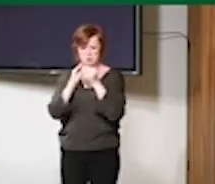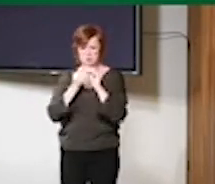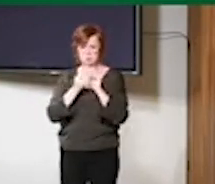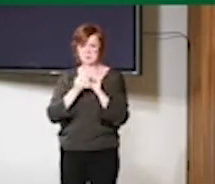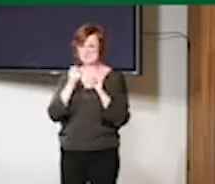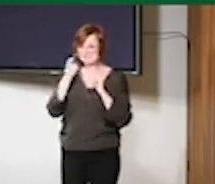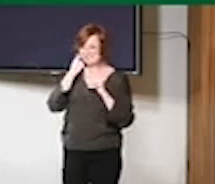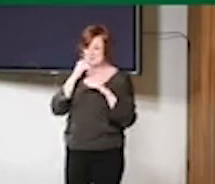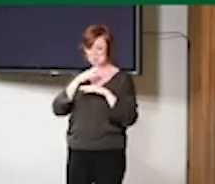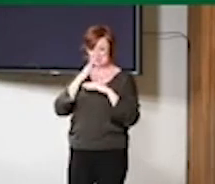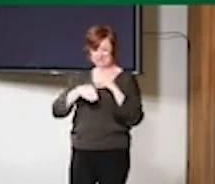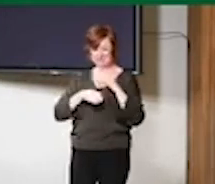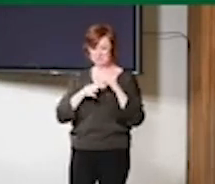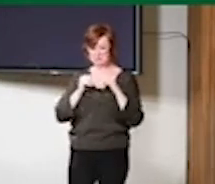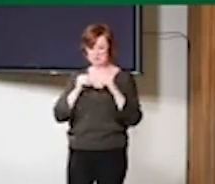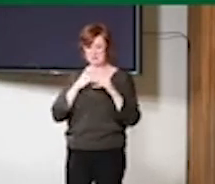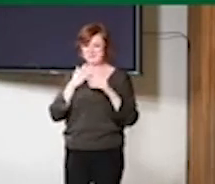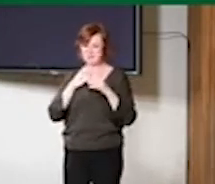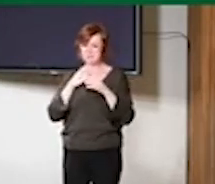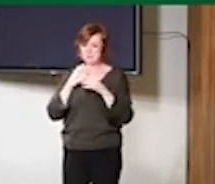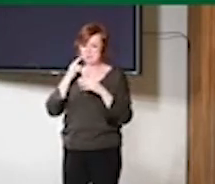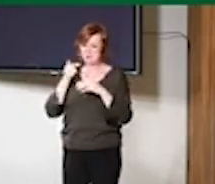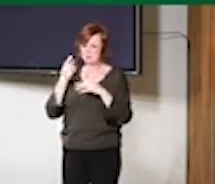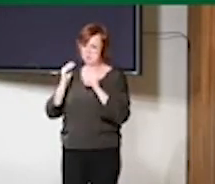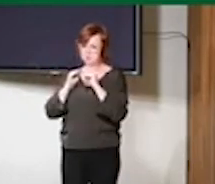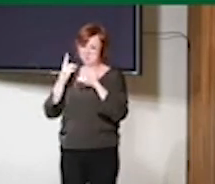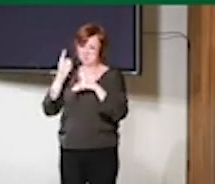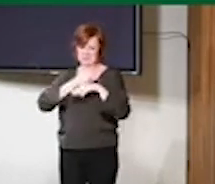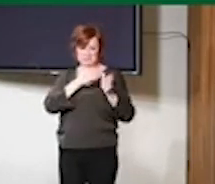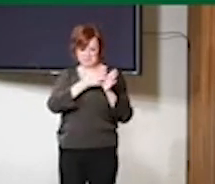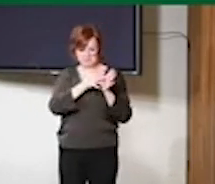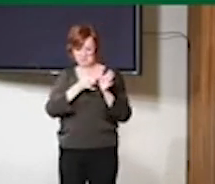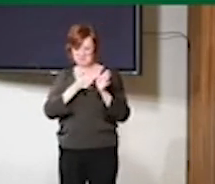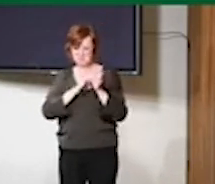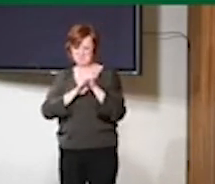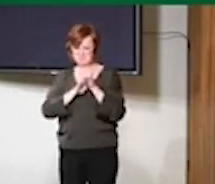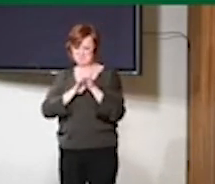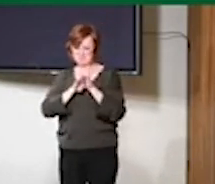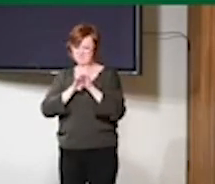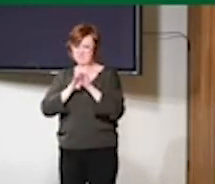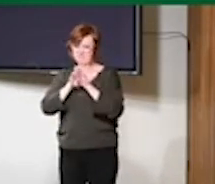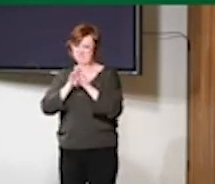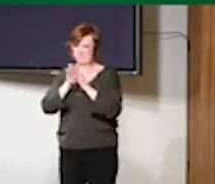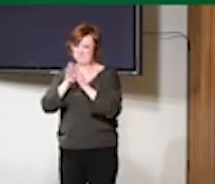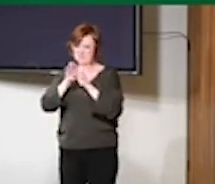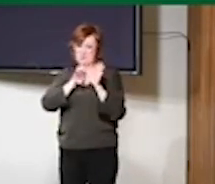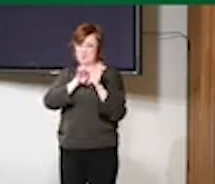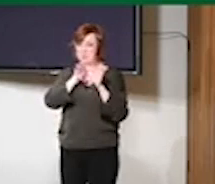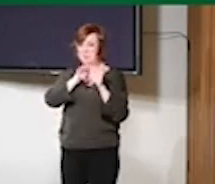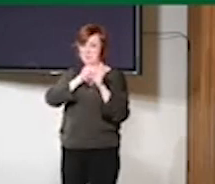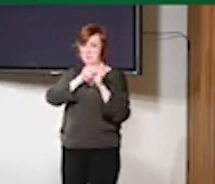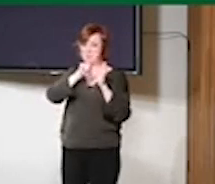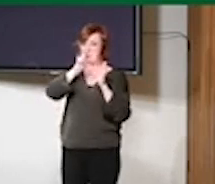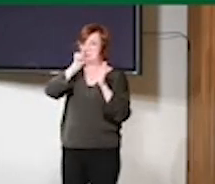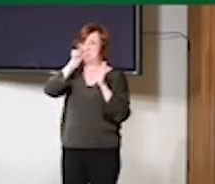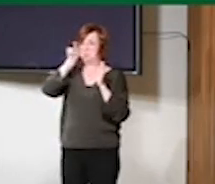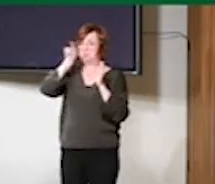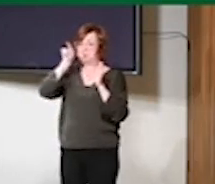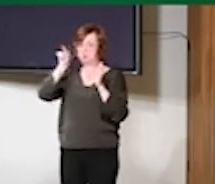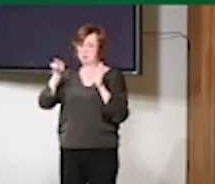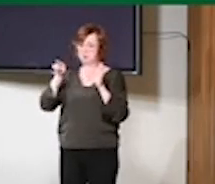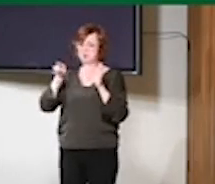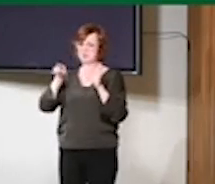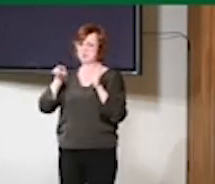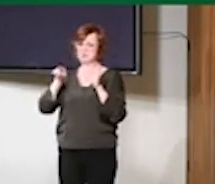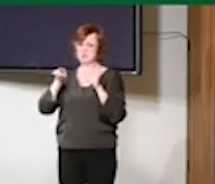weekend and quite likely over the next few days, I feel would be indicative of the last number of days prior to restrictions